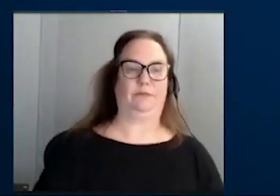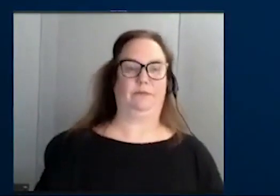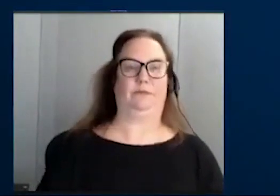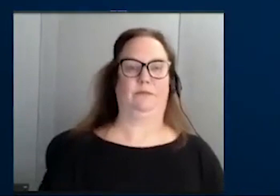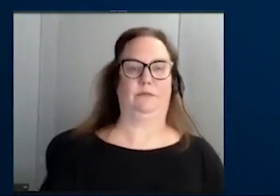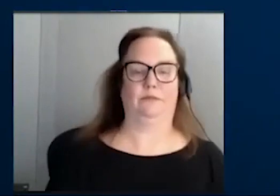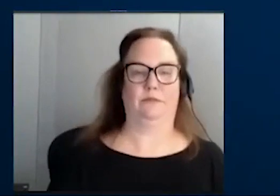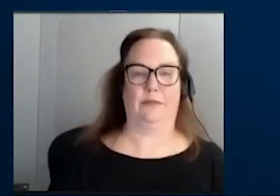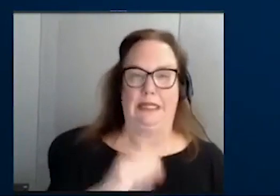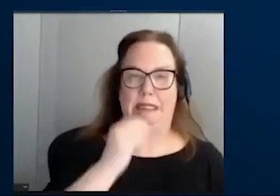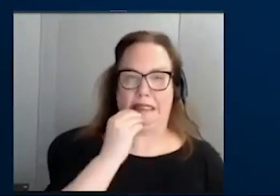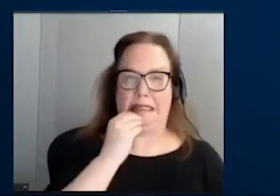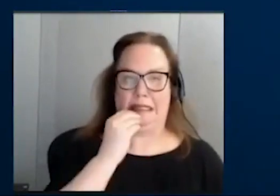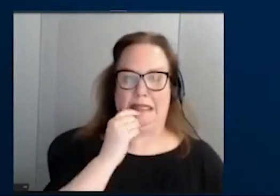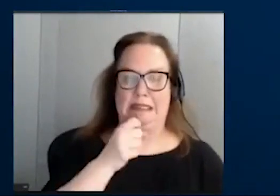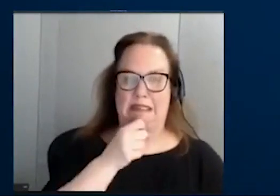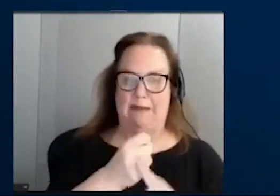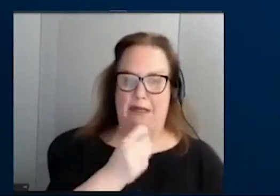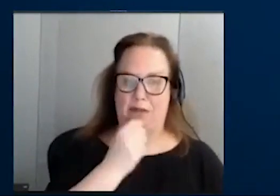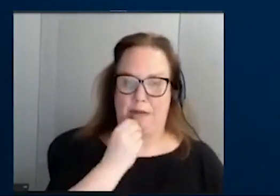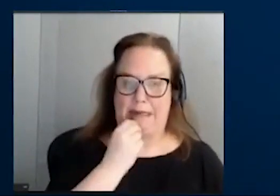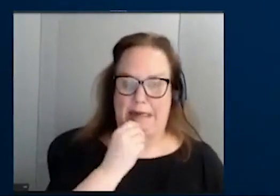at all?